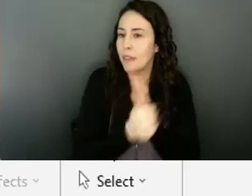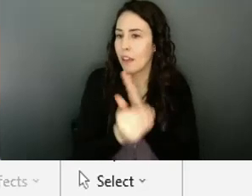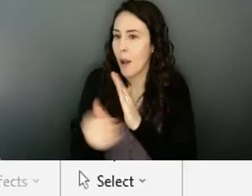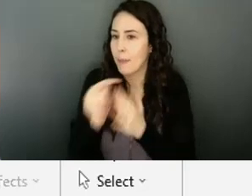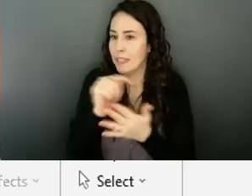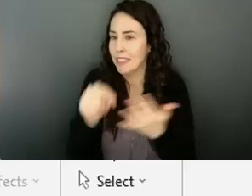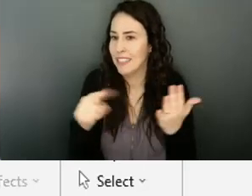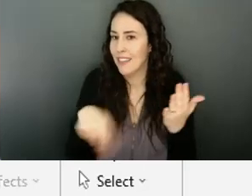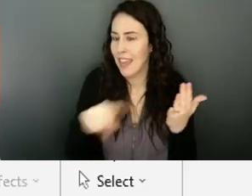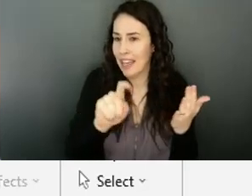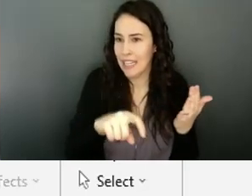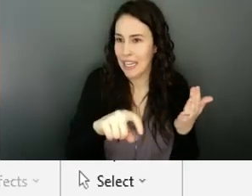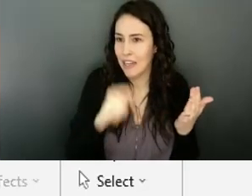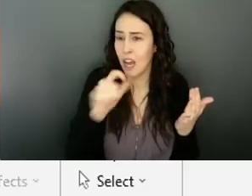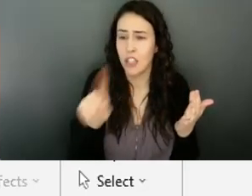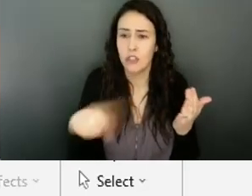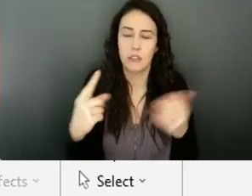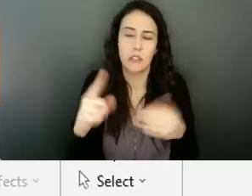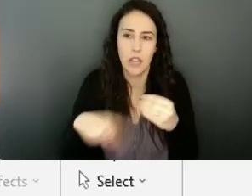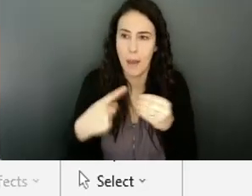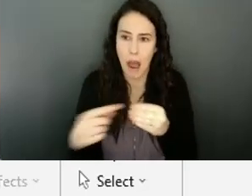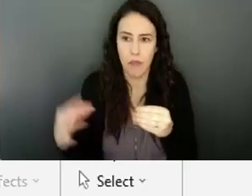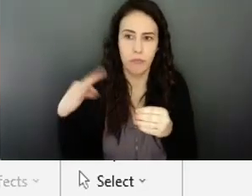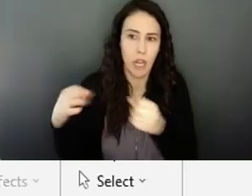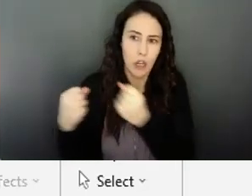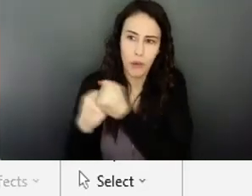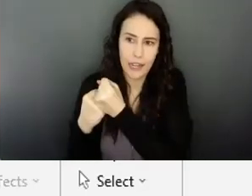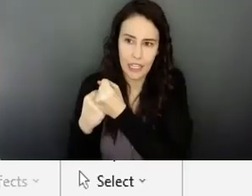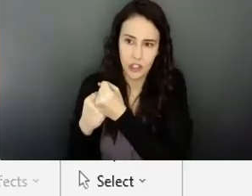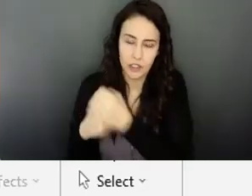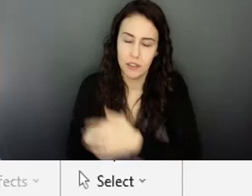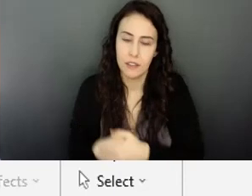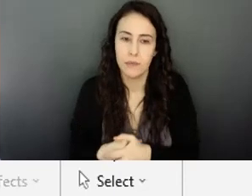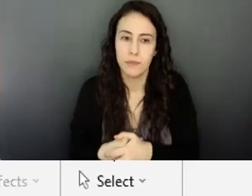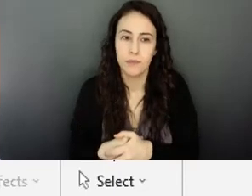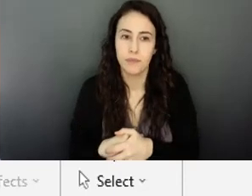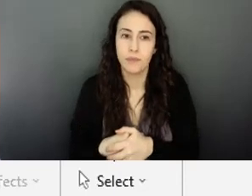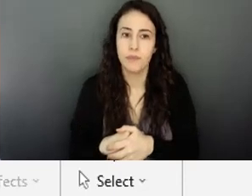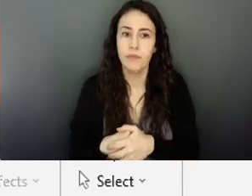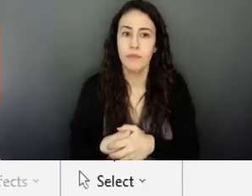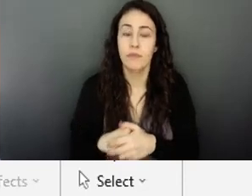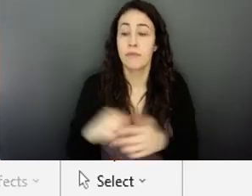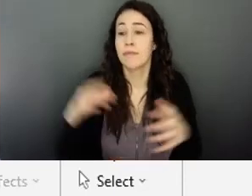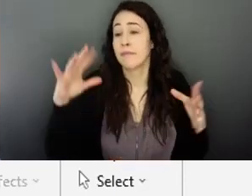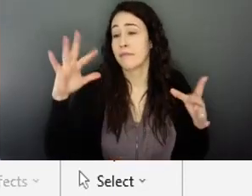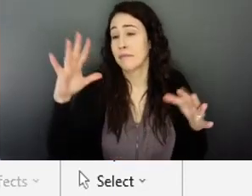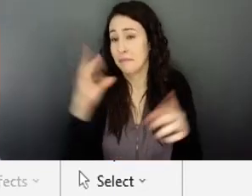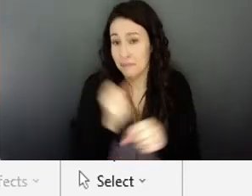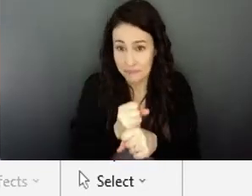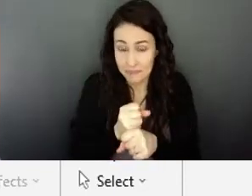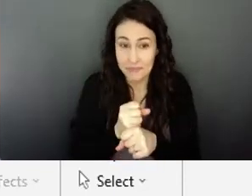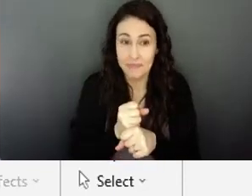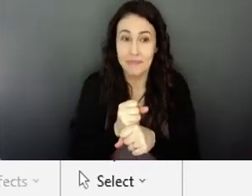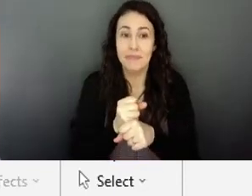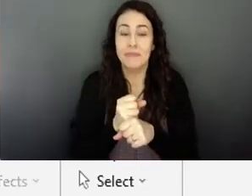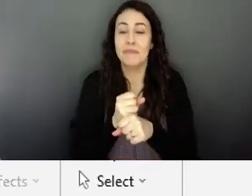not just about accreditation. Very, very nutshell, I'm going to